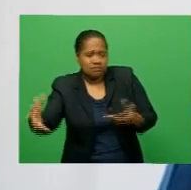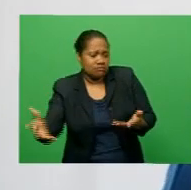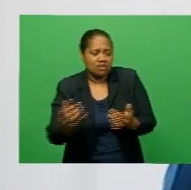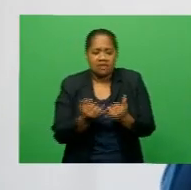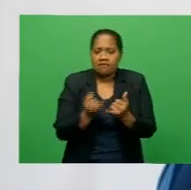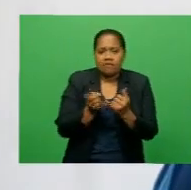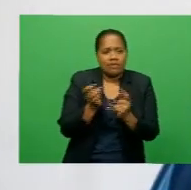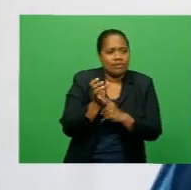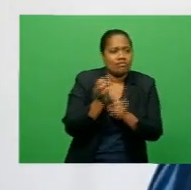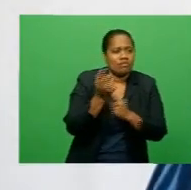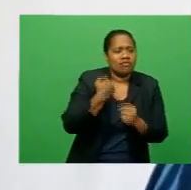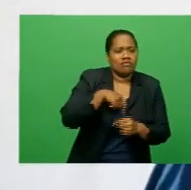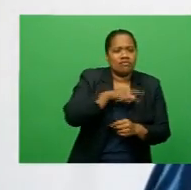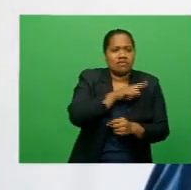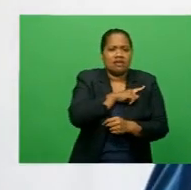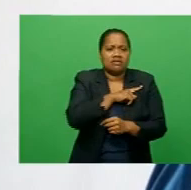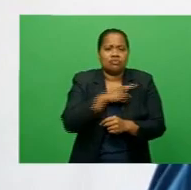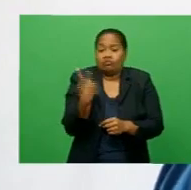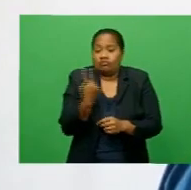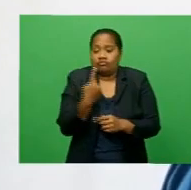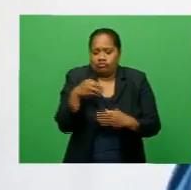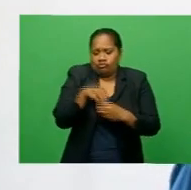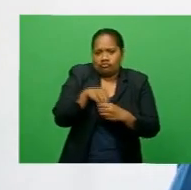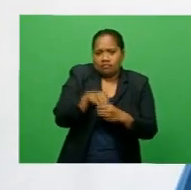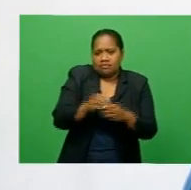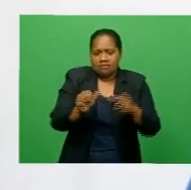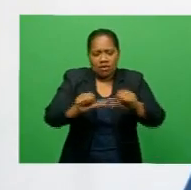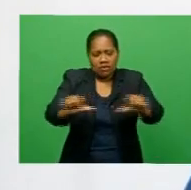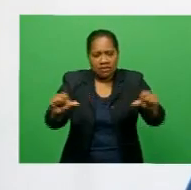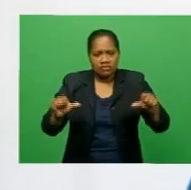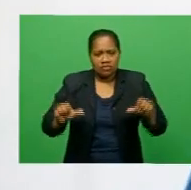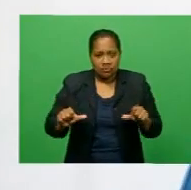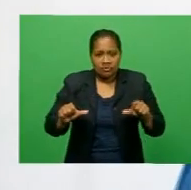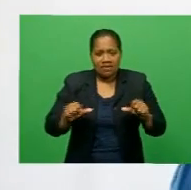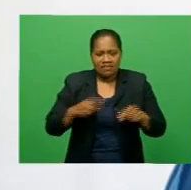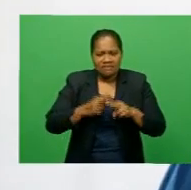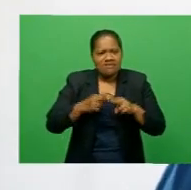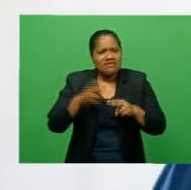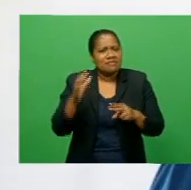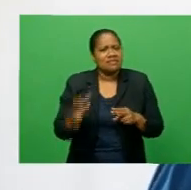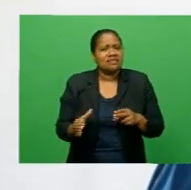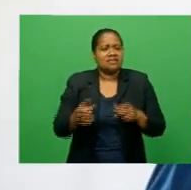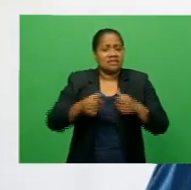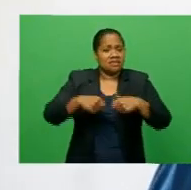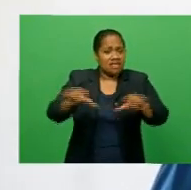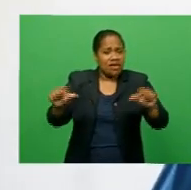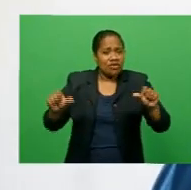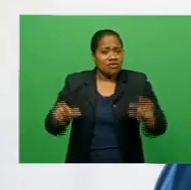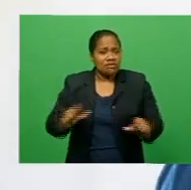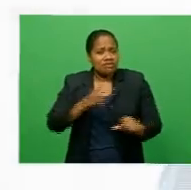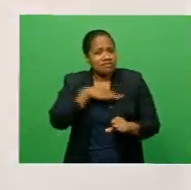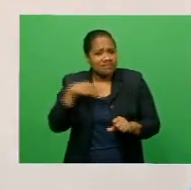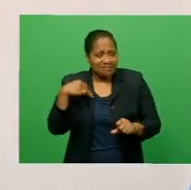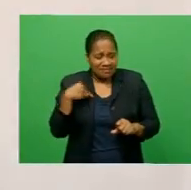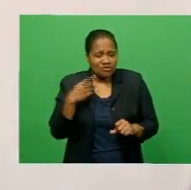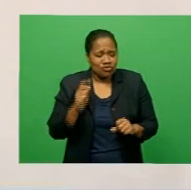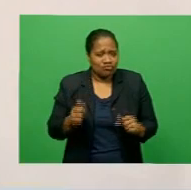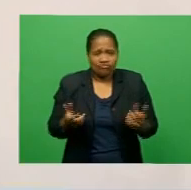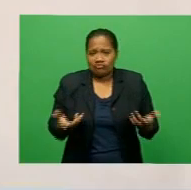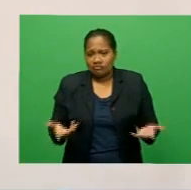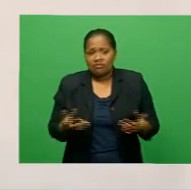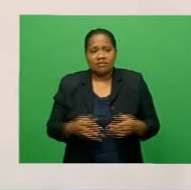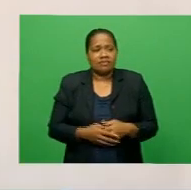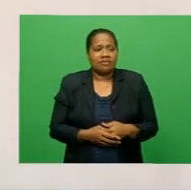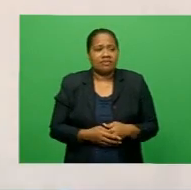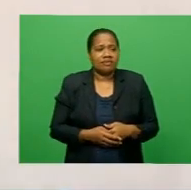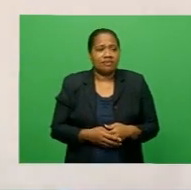those who are engaged in agriculture, farmers and agriculture ministry offices as well. We'll look on the export